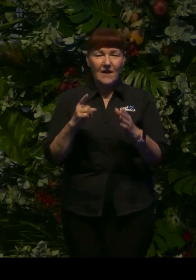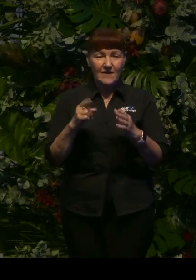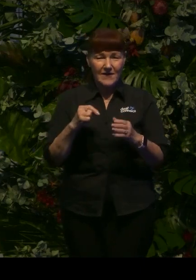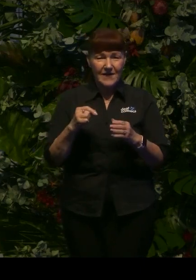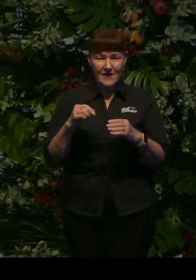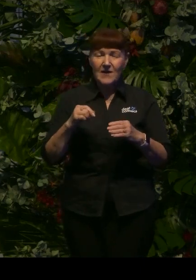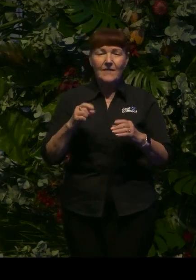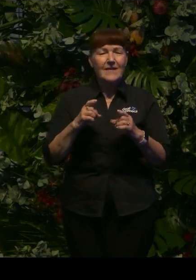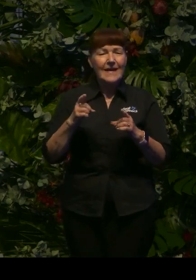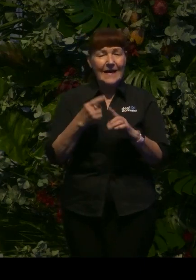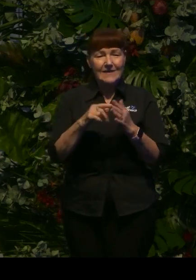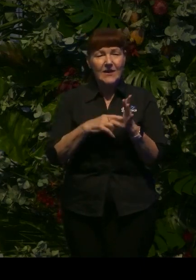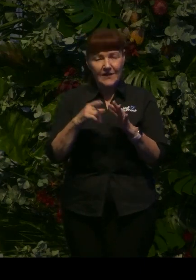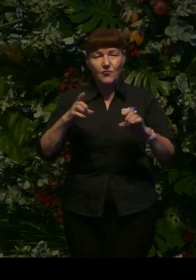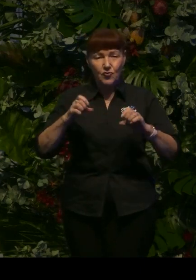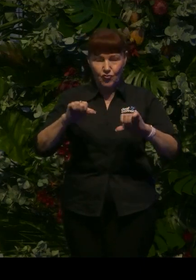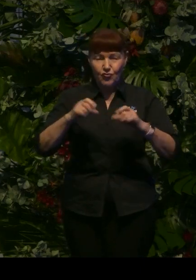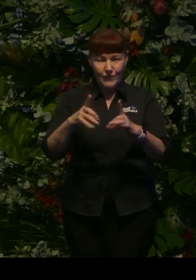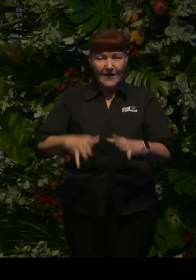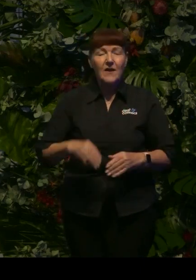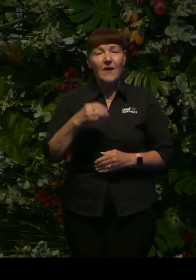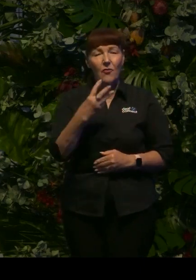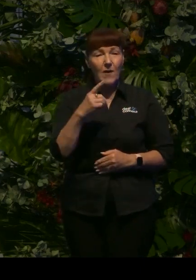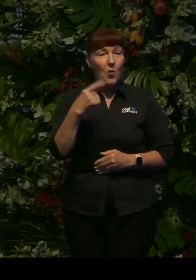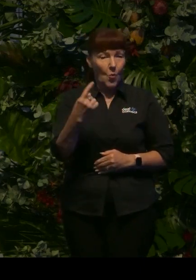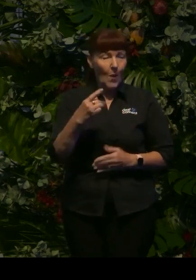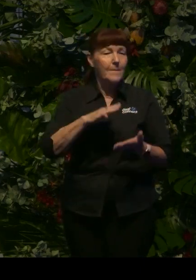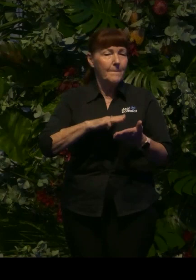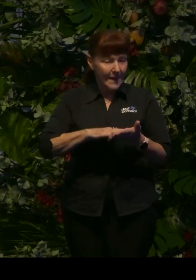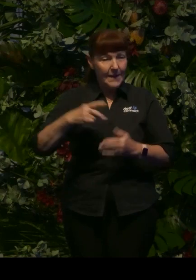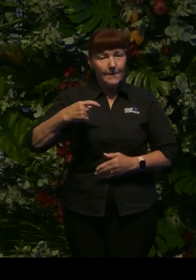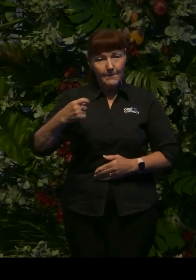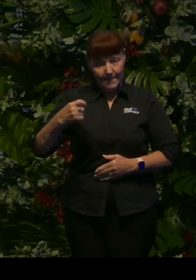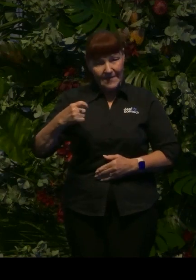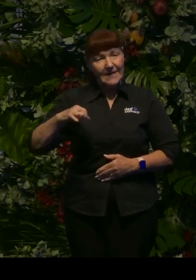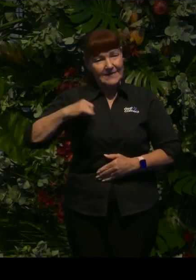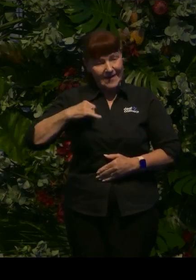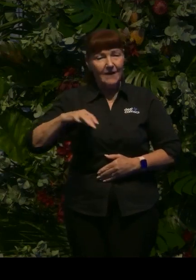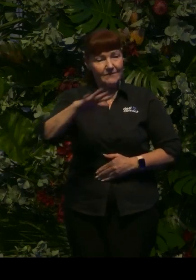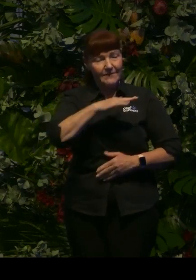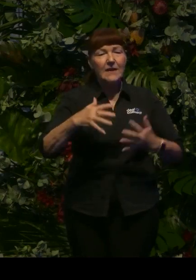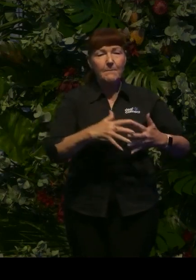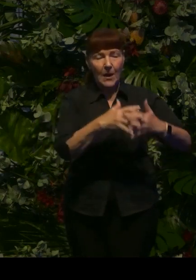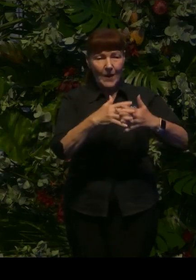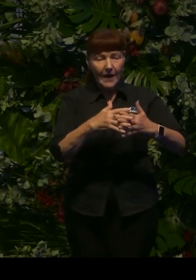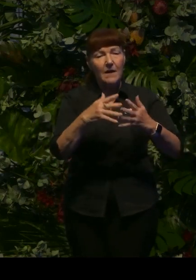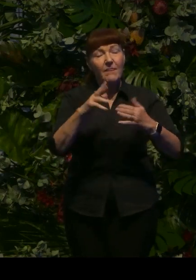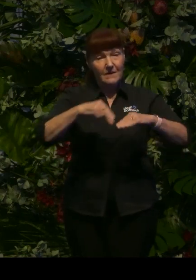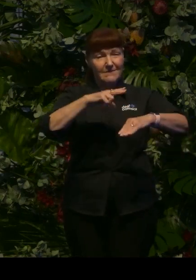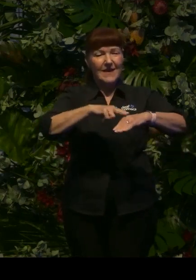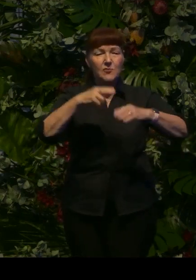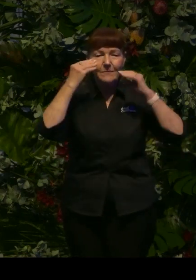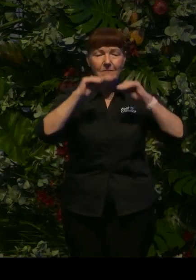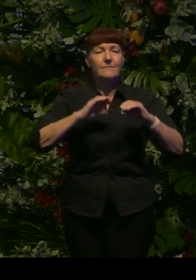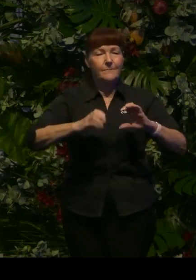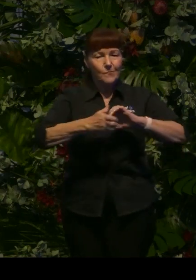Director, Kim Anderson, and the over 3.1 million members and staff of the largest labor union in the United States, the National Education